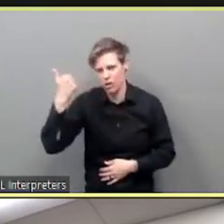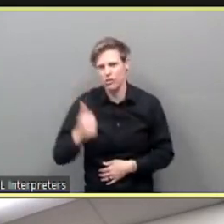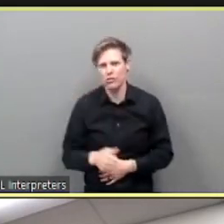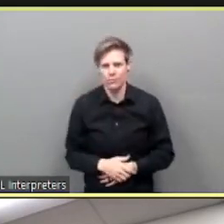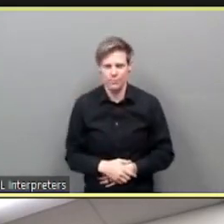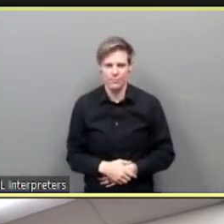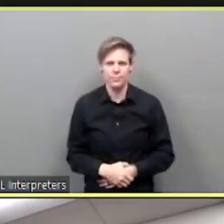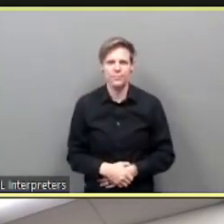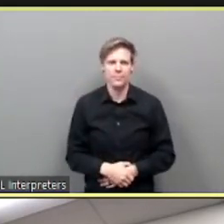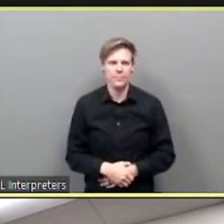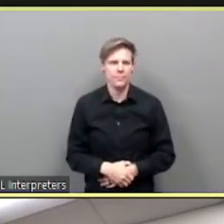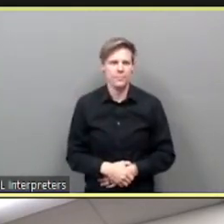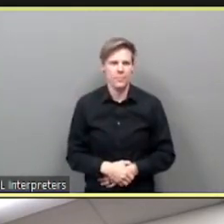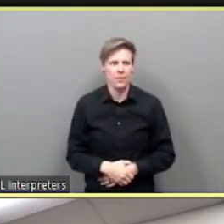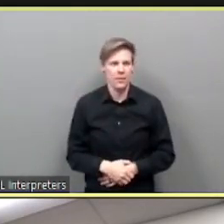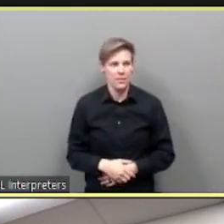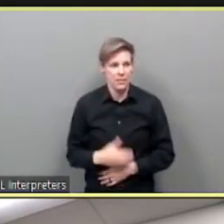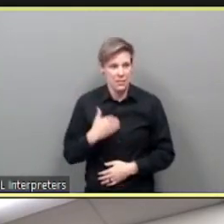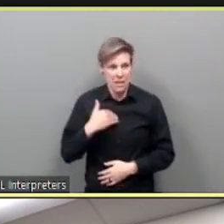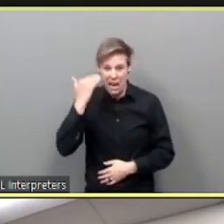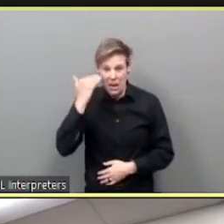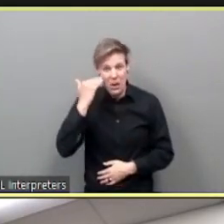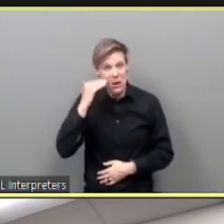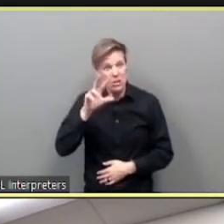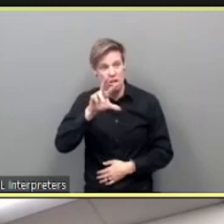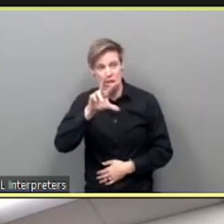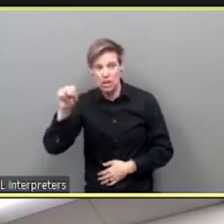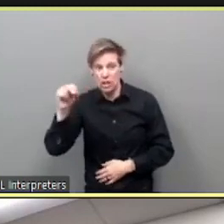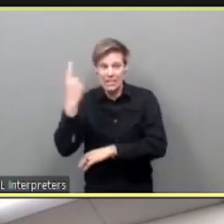I know it's been 30 days. We're not giving up.